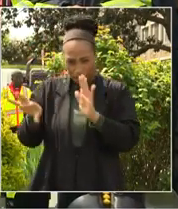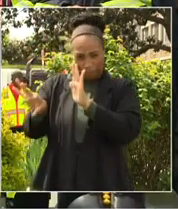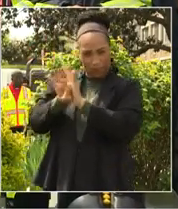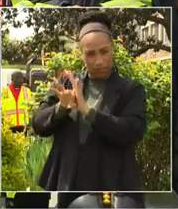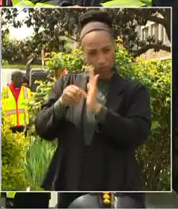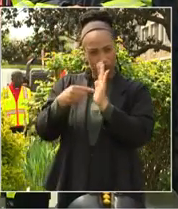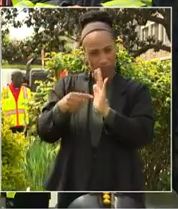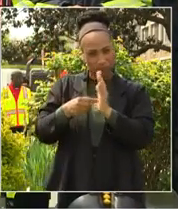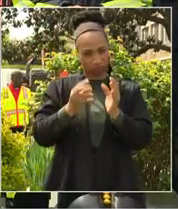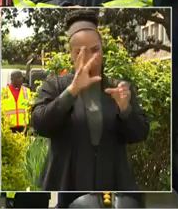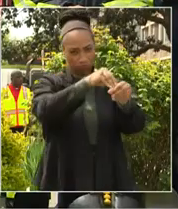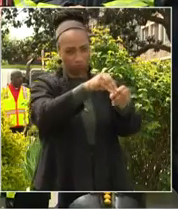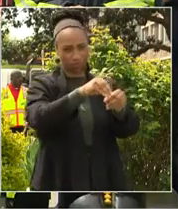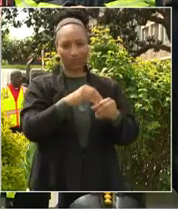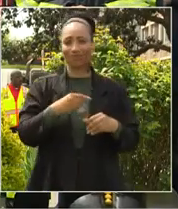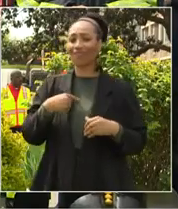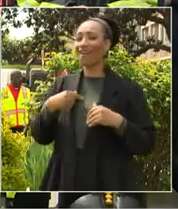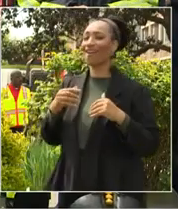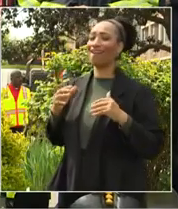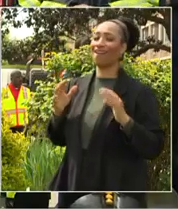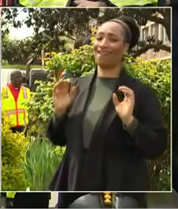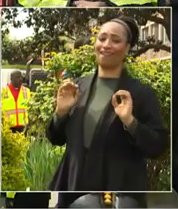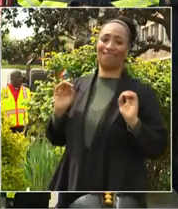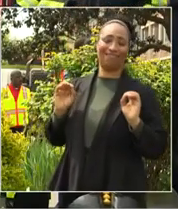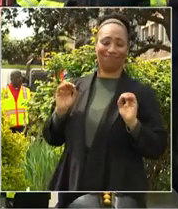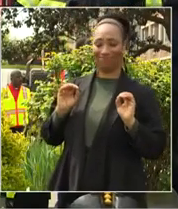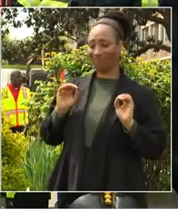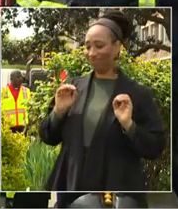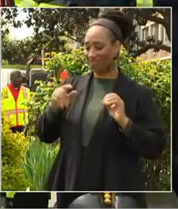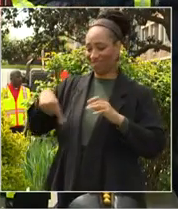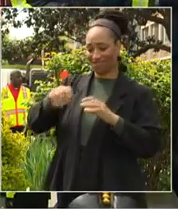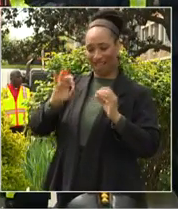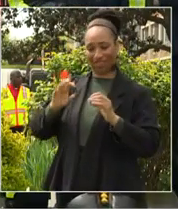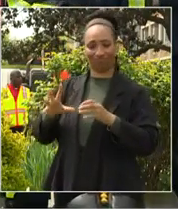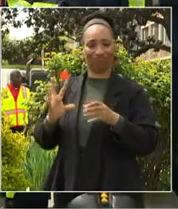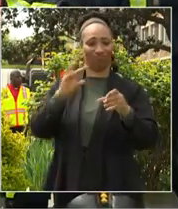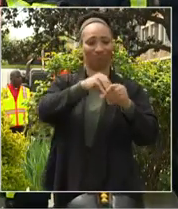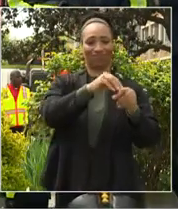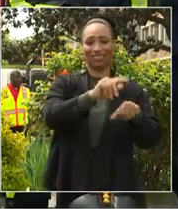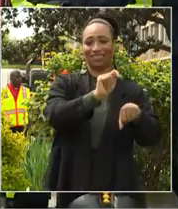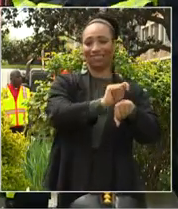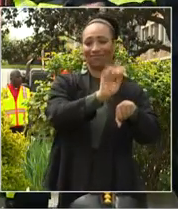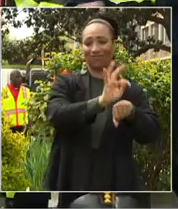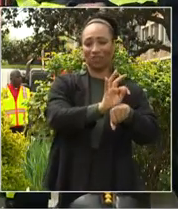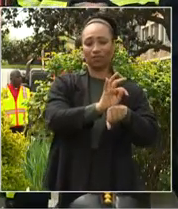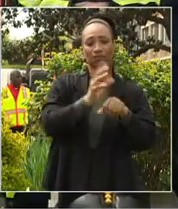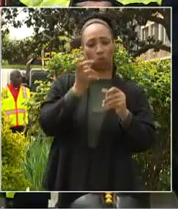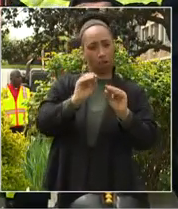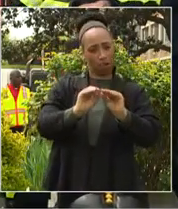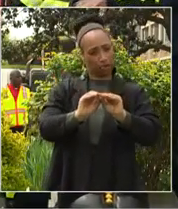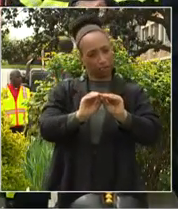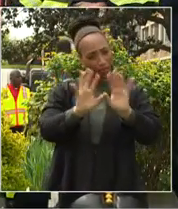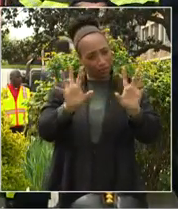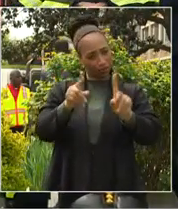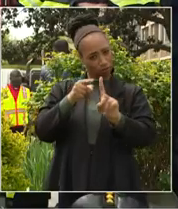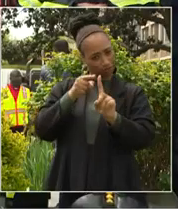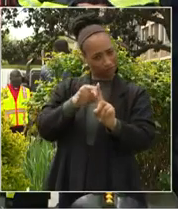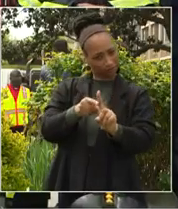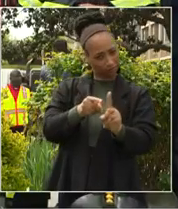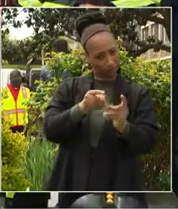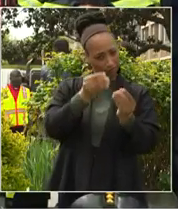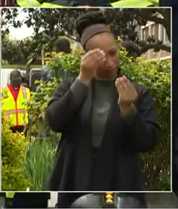I said, we're not on the task force. But to the extent, Mark, and I want to be clear about this, that